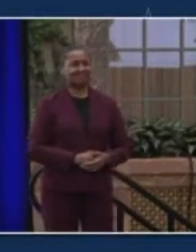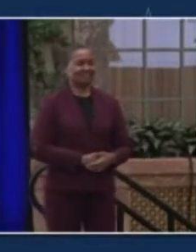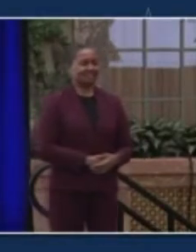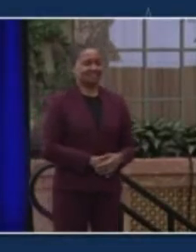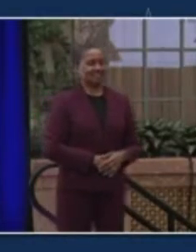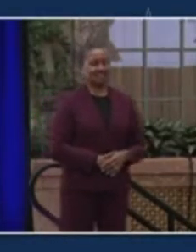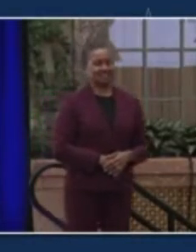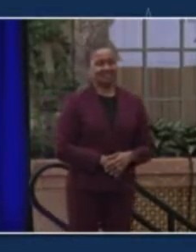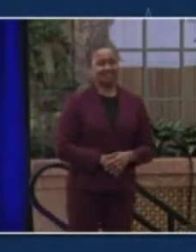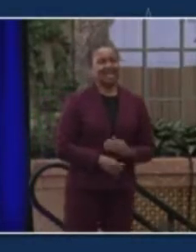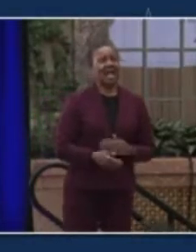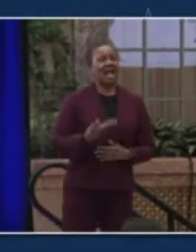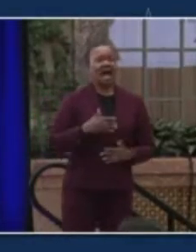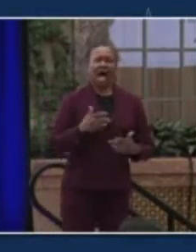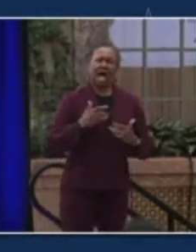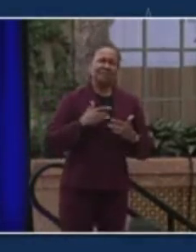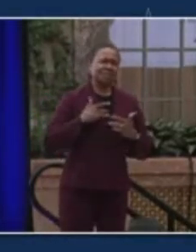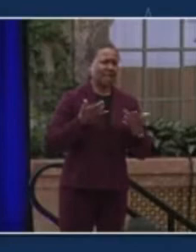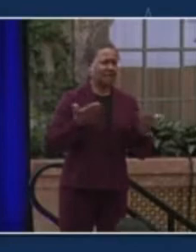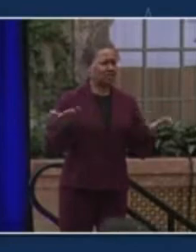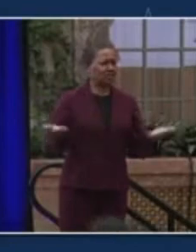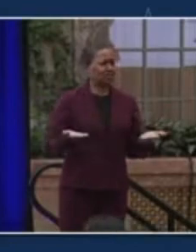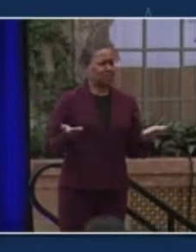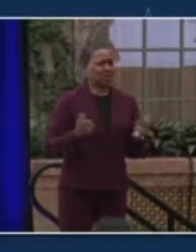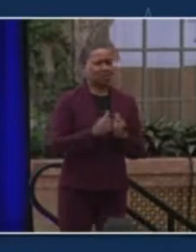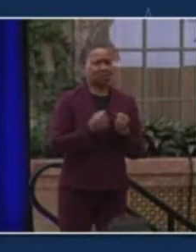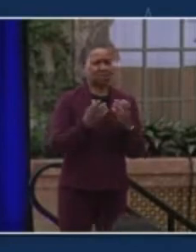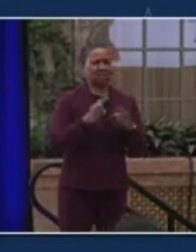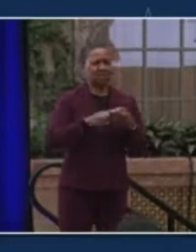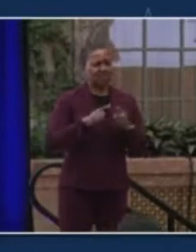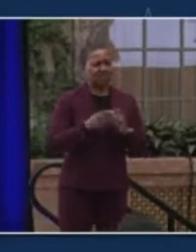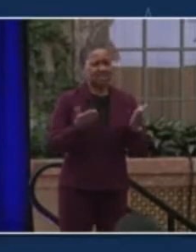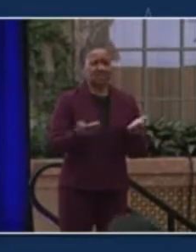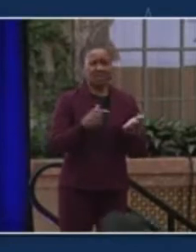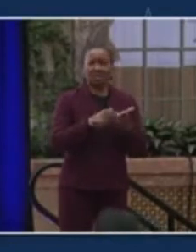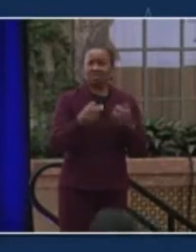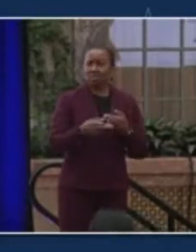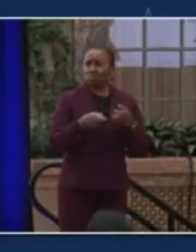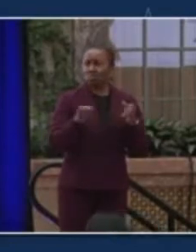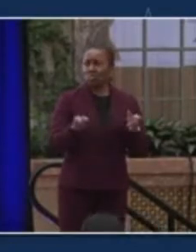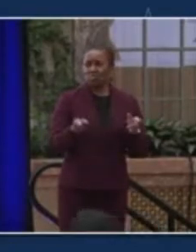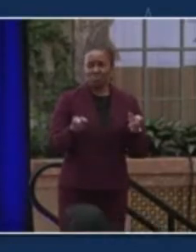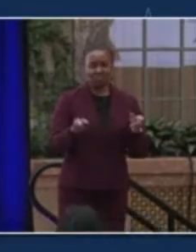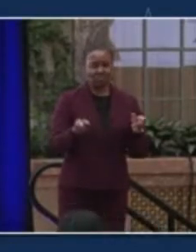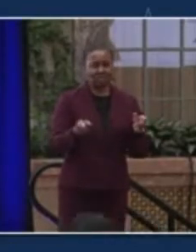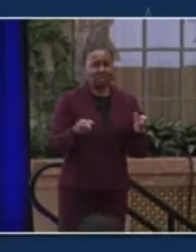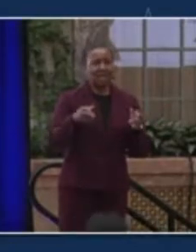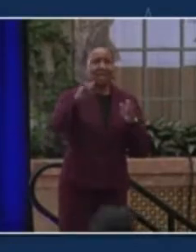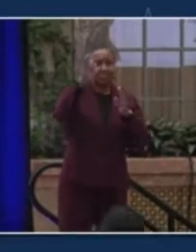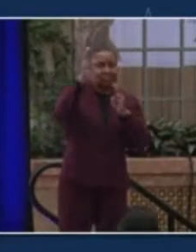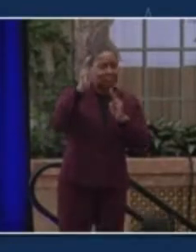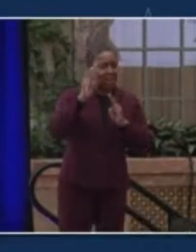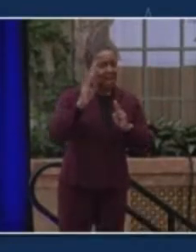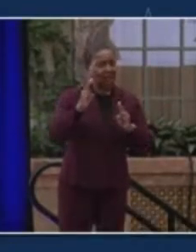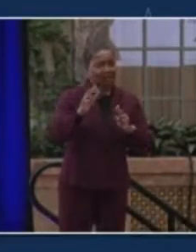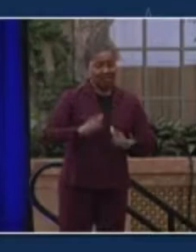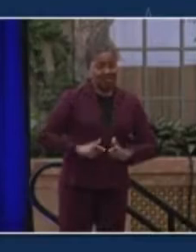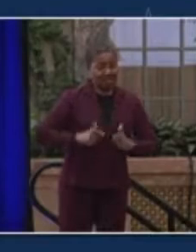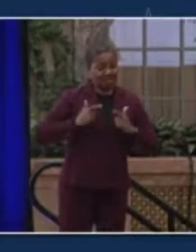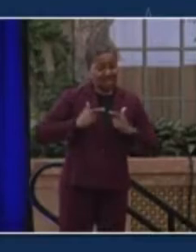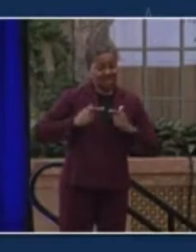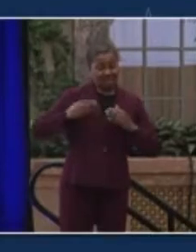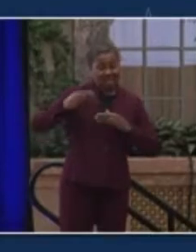I am delighted to be with so many friends in this room to honor the life